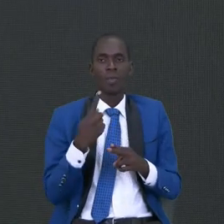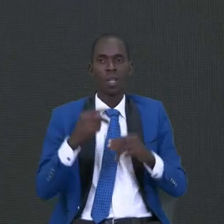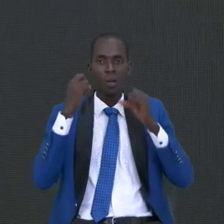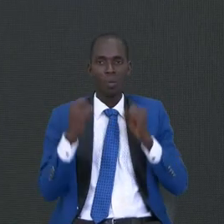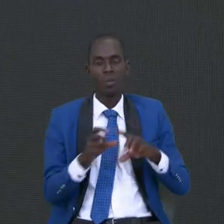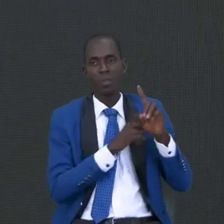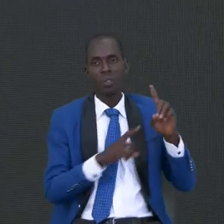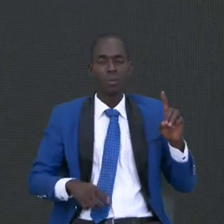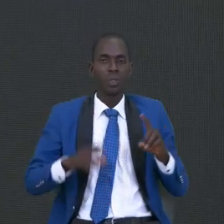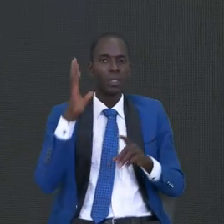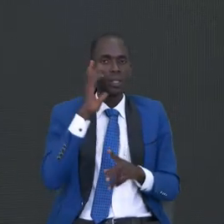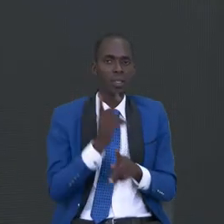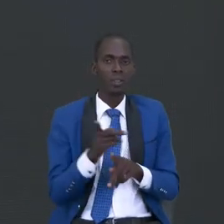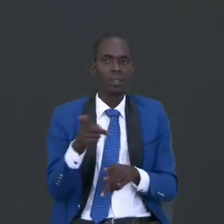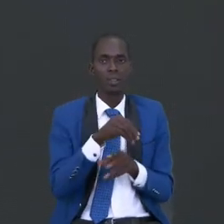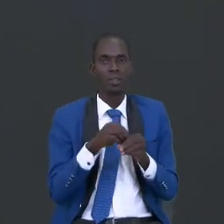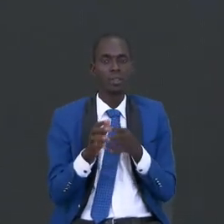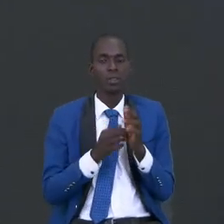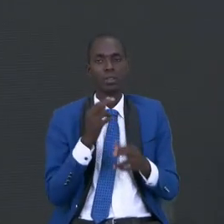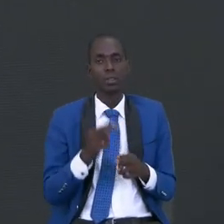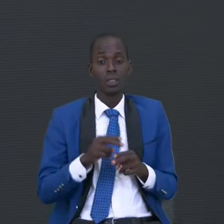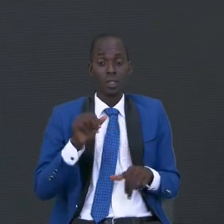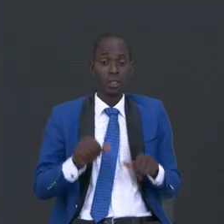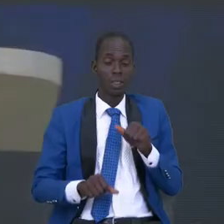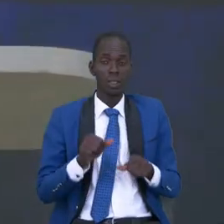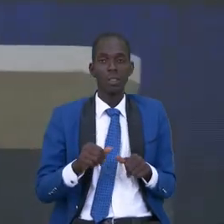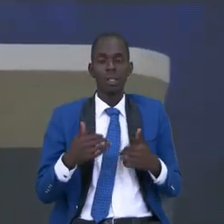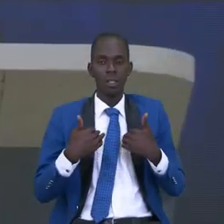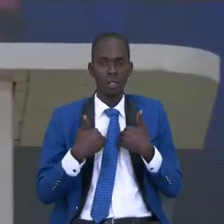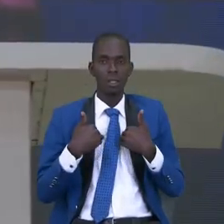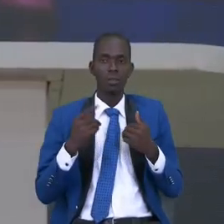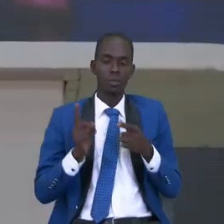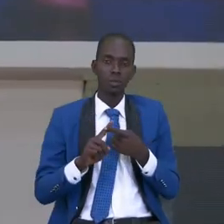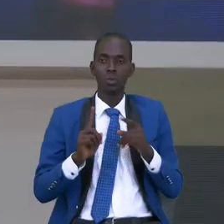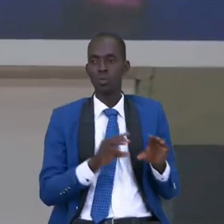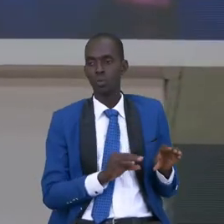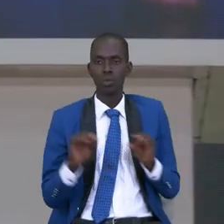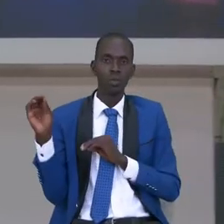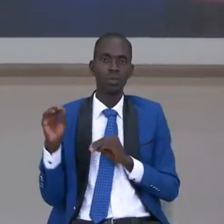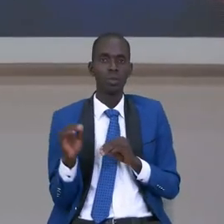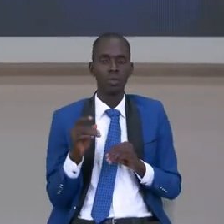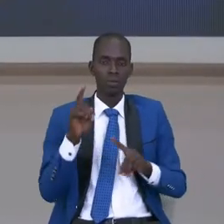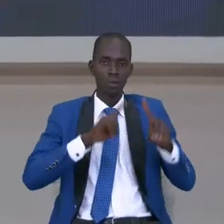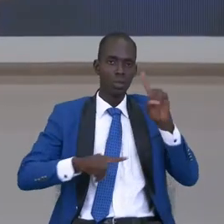will preserve you. Unbelief has to go. From my